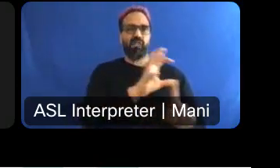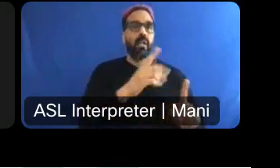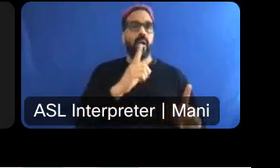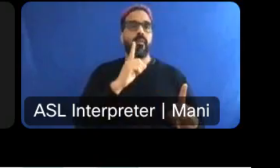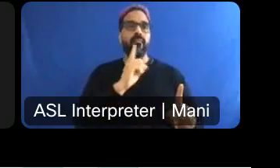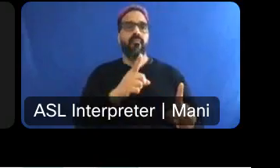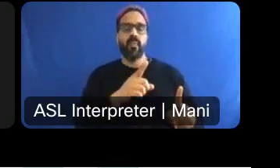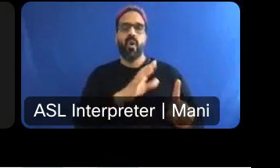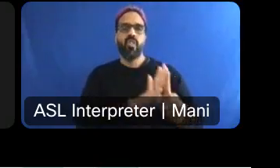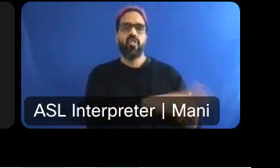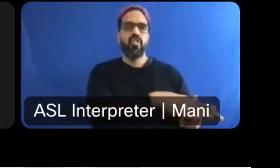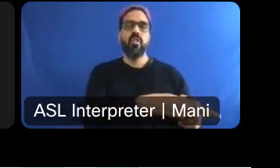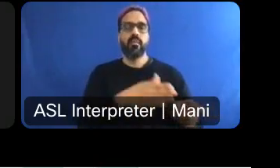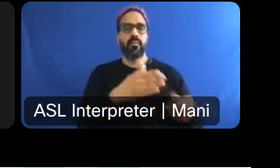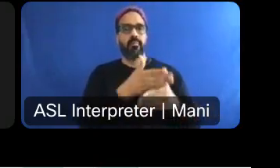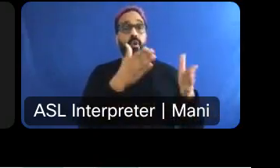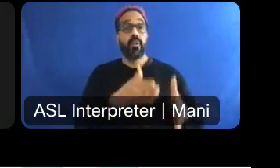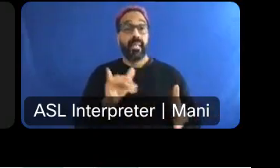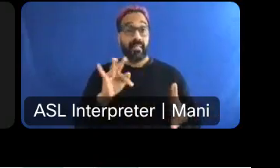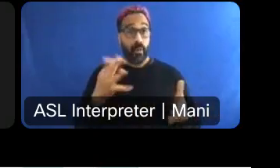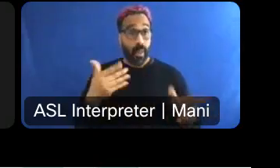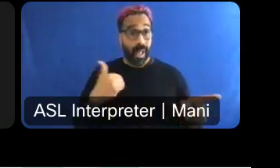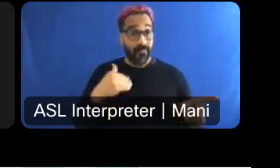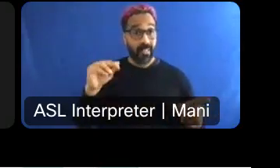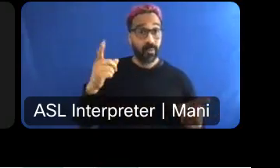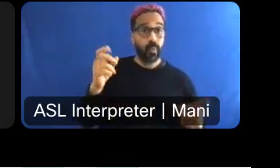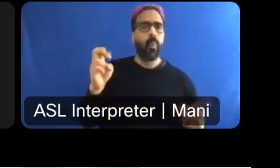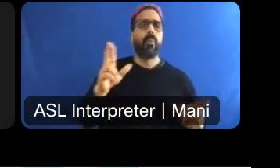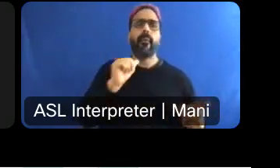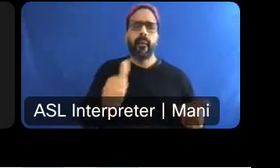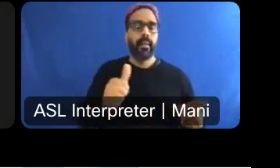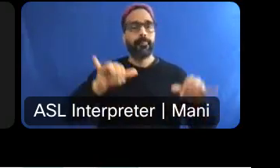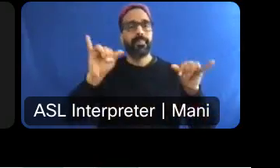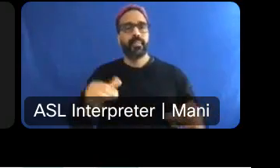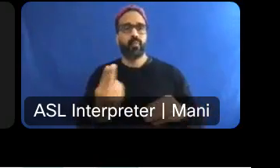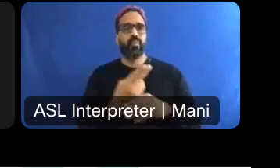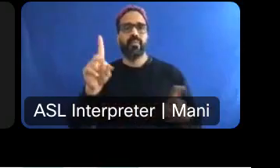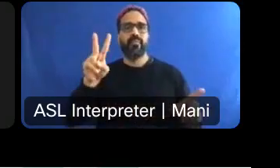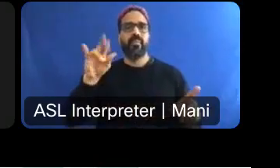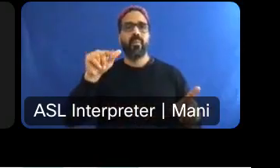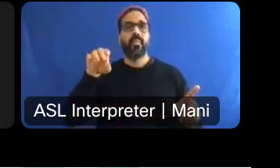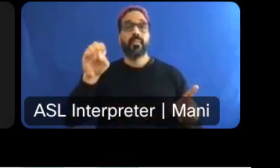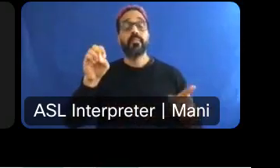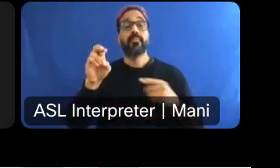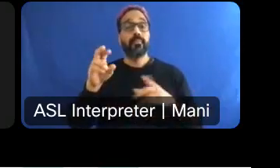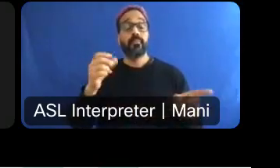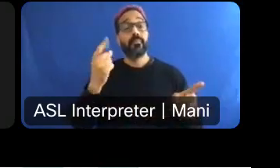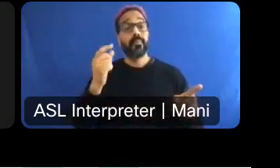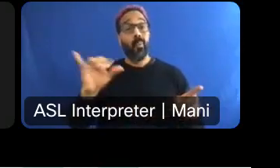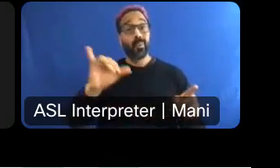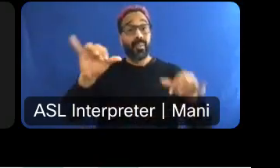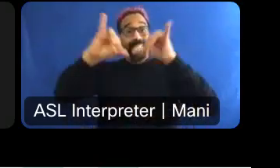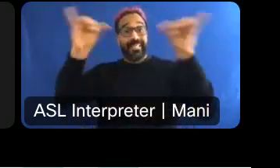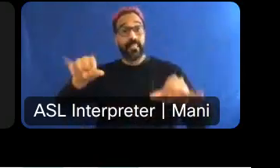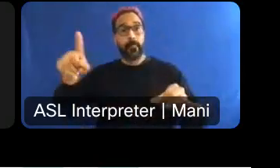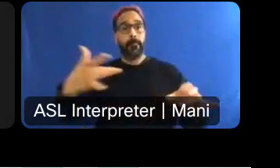even when there isn't a diagnosis. And that systemic misdiagnosis and overdiagnosing does occur,